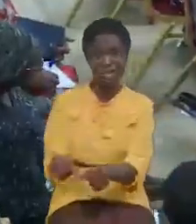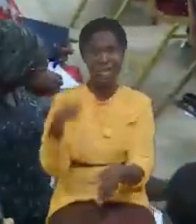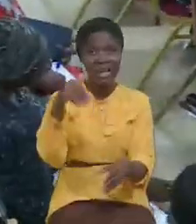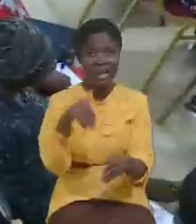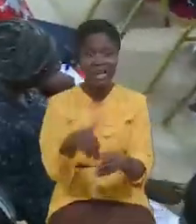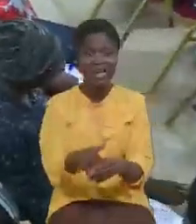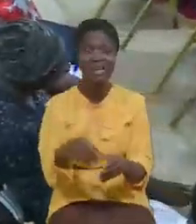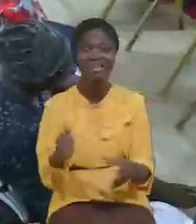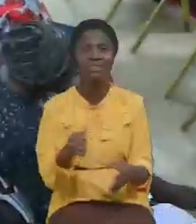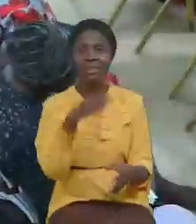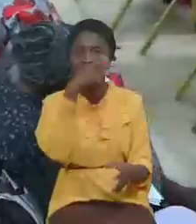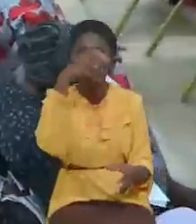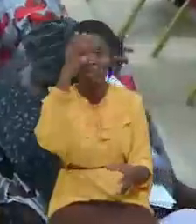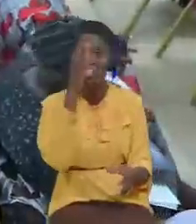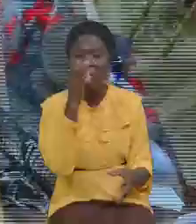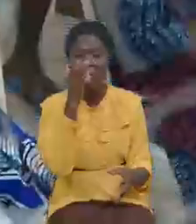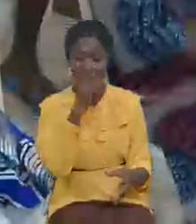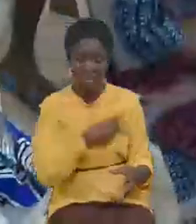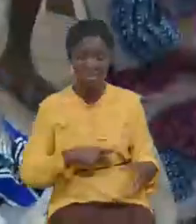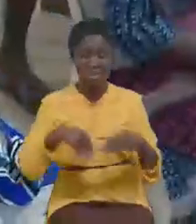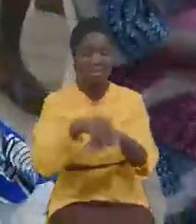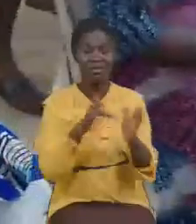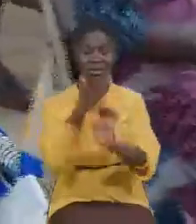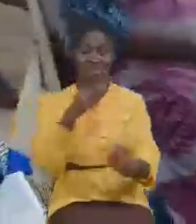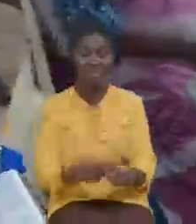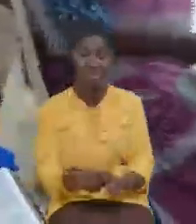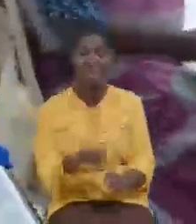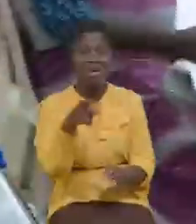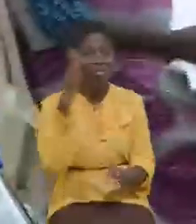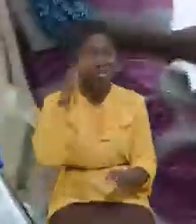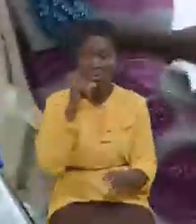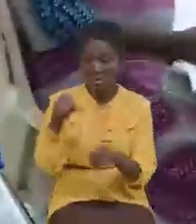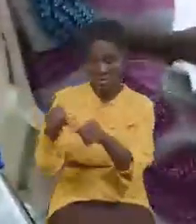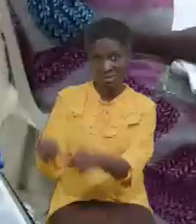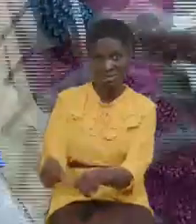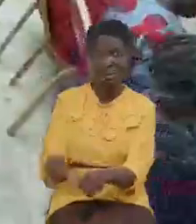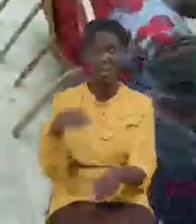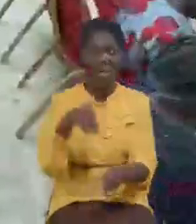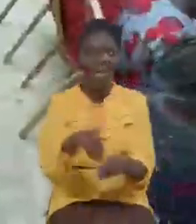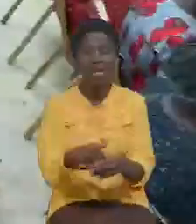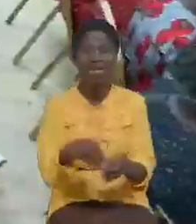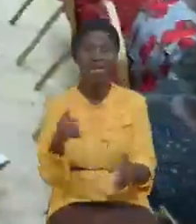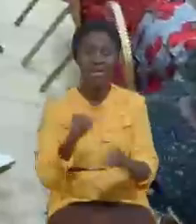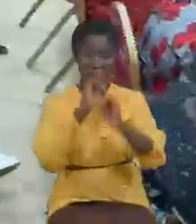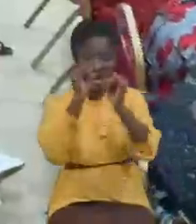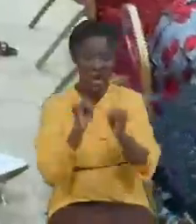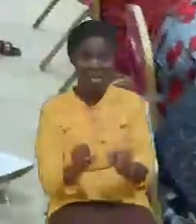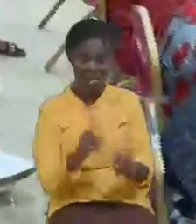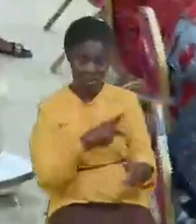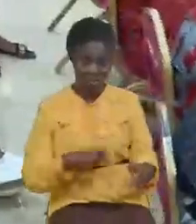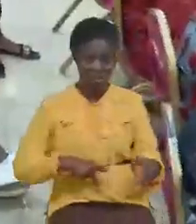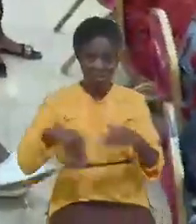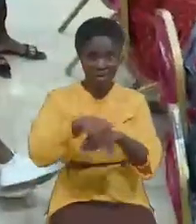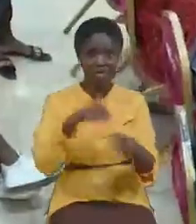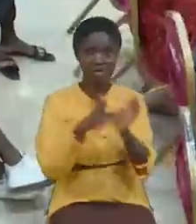an occultic kingdom. You will not remain in an idolatrous